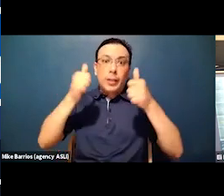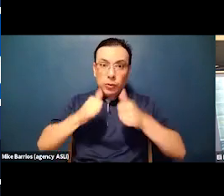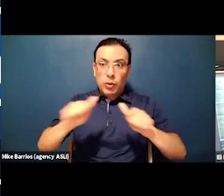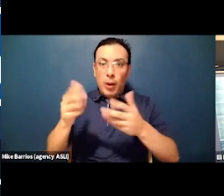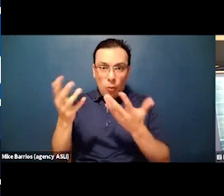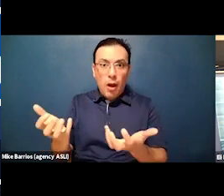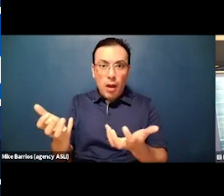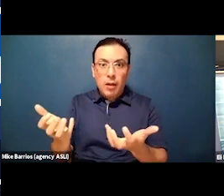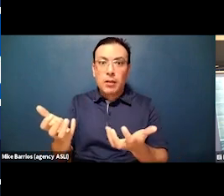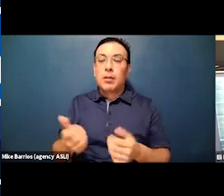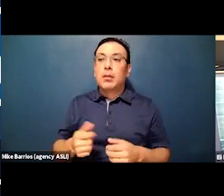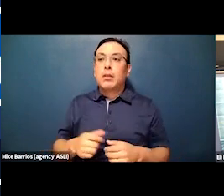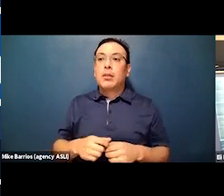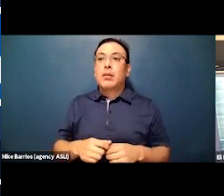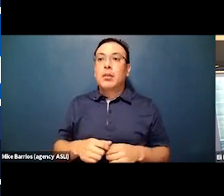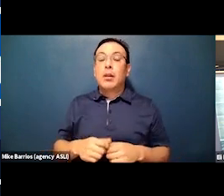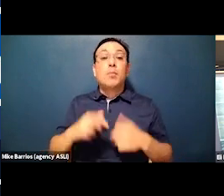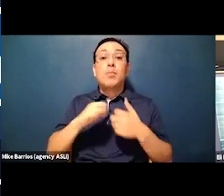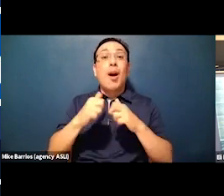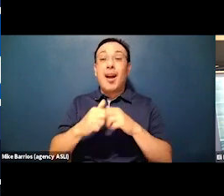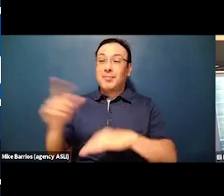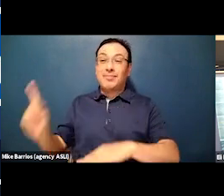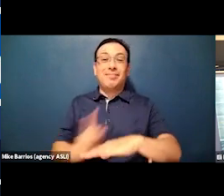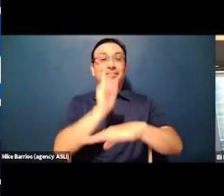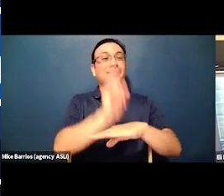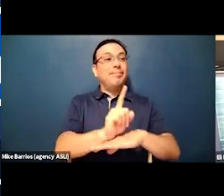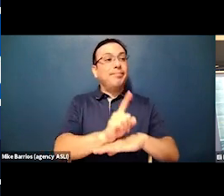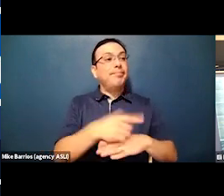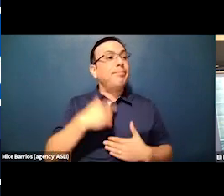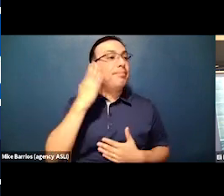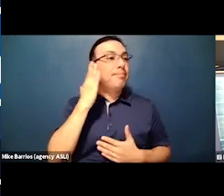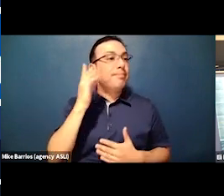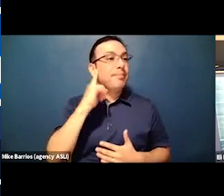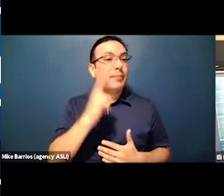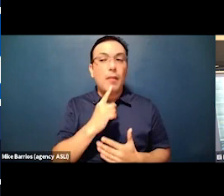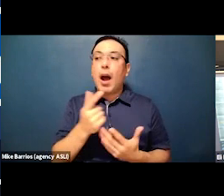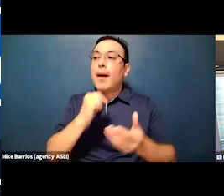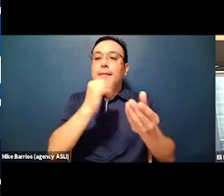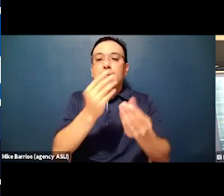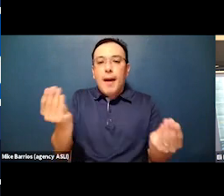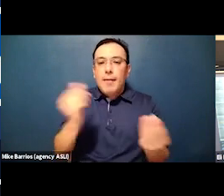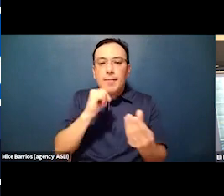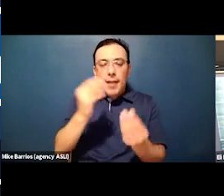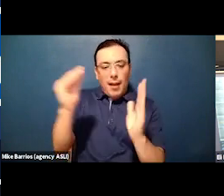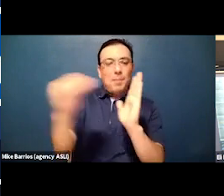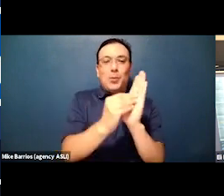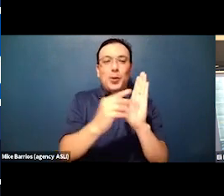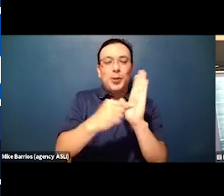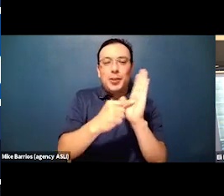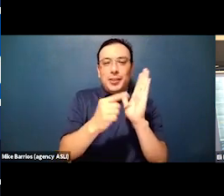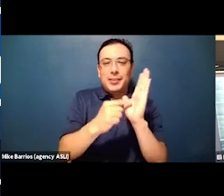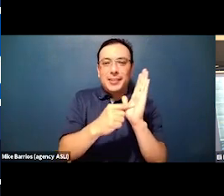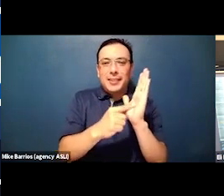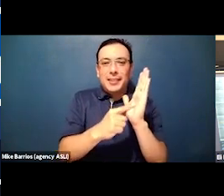not everyone discloses their disability. You might show up to a location, they didn't necessarily know that you